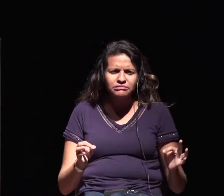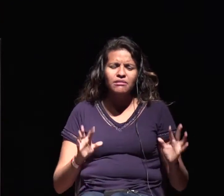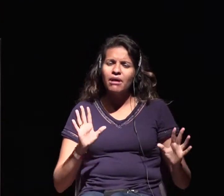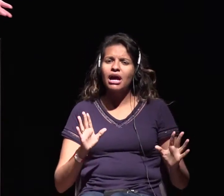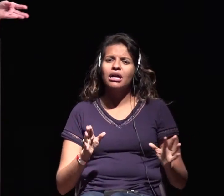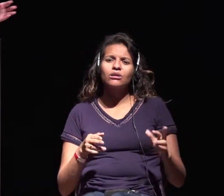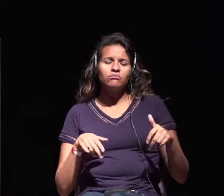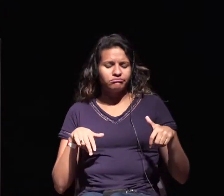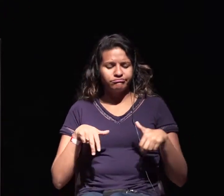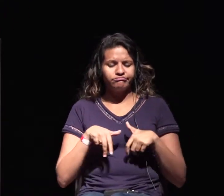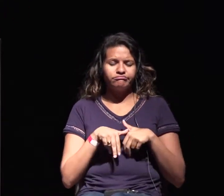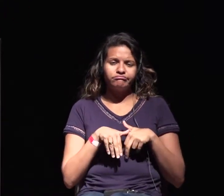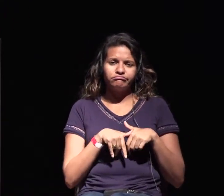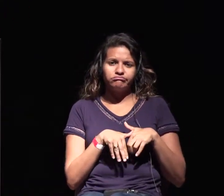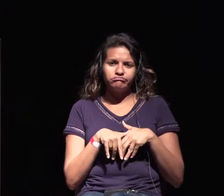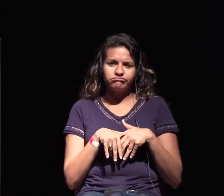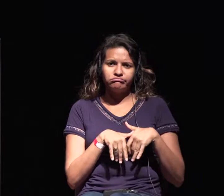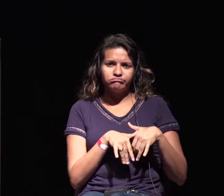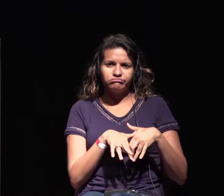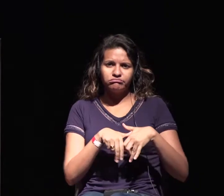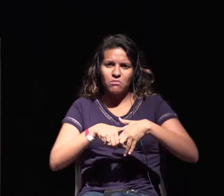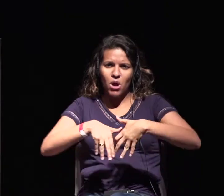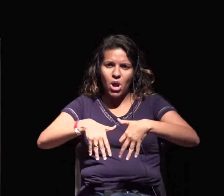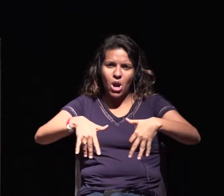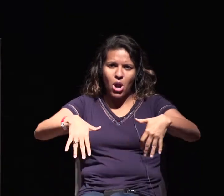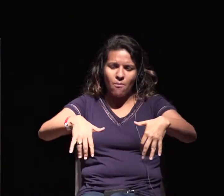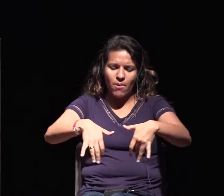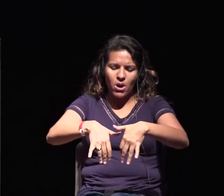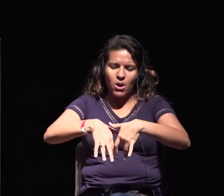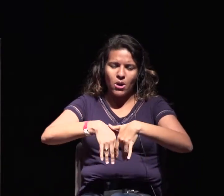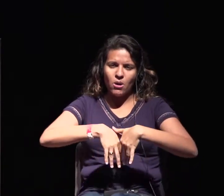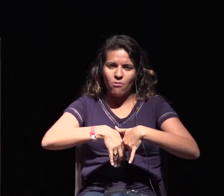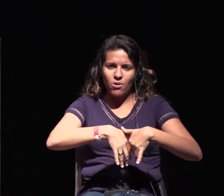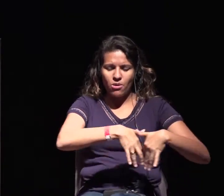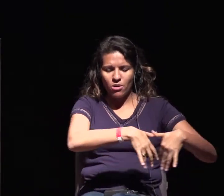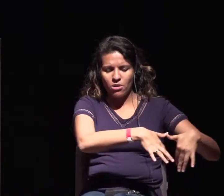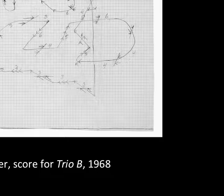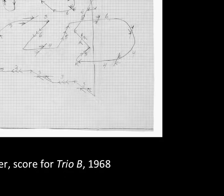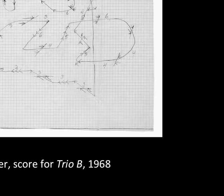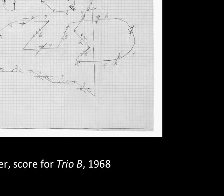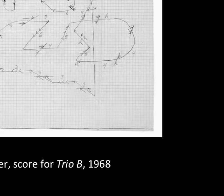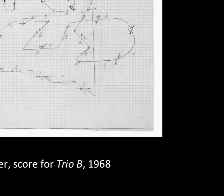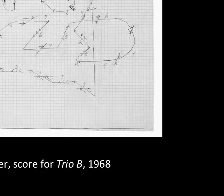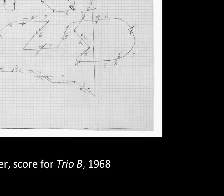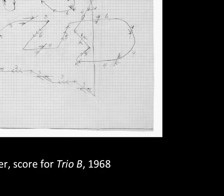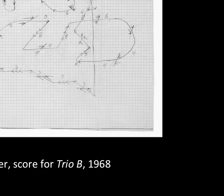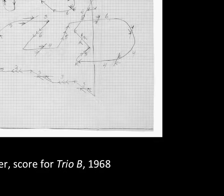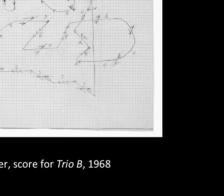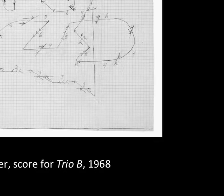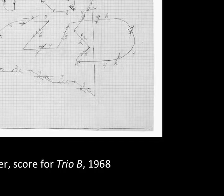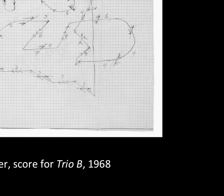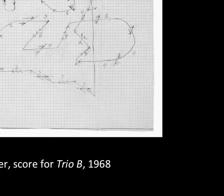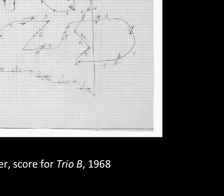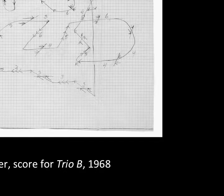a choreographed sequence. Raynor's pen-on-paper scores for We Shall Run